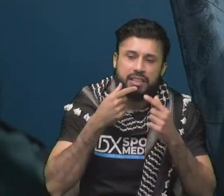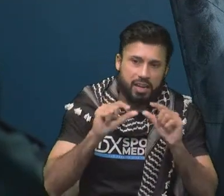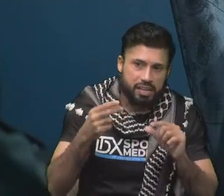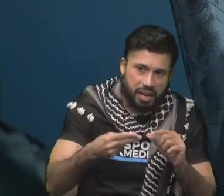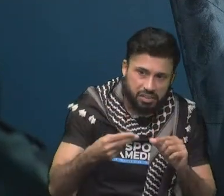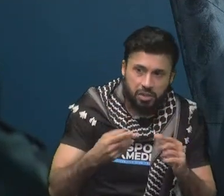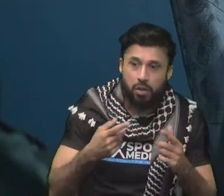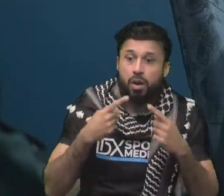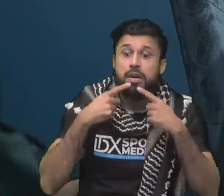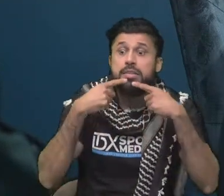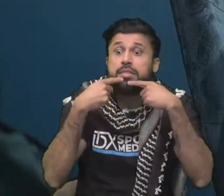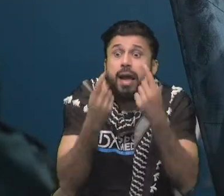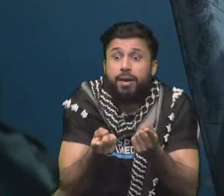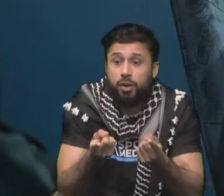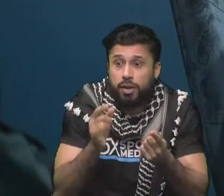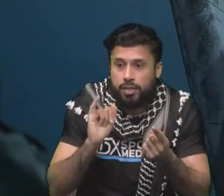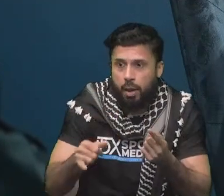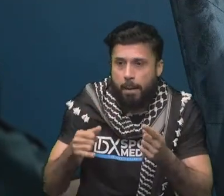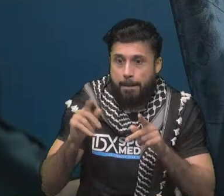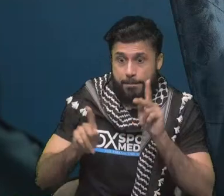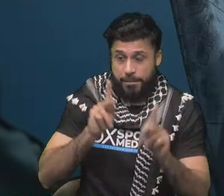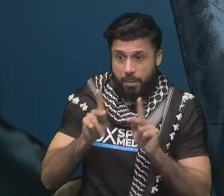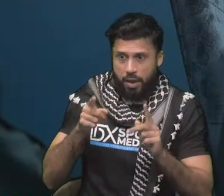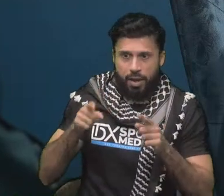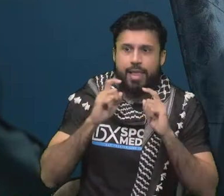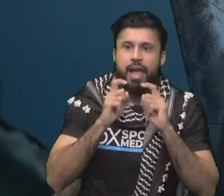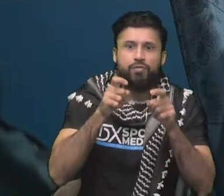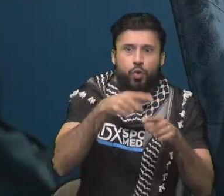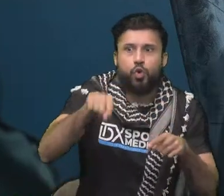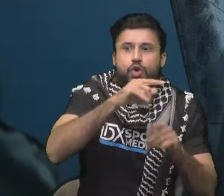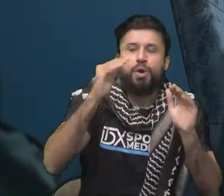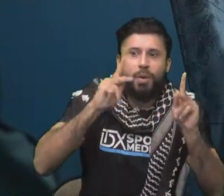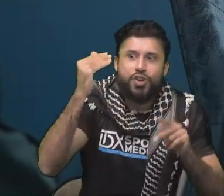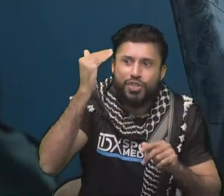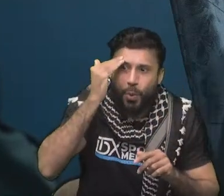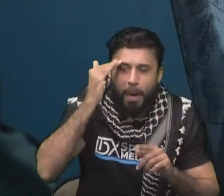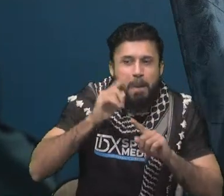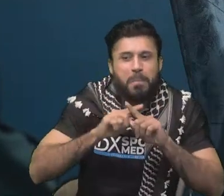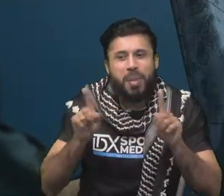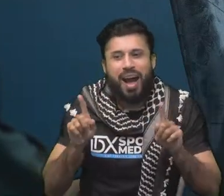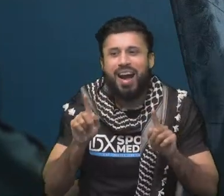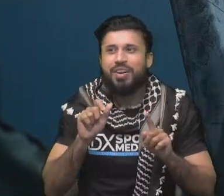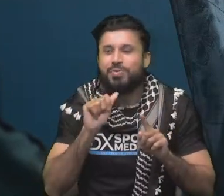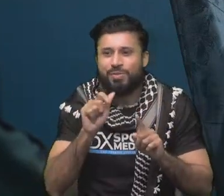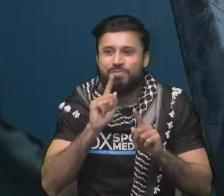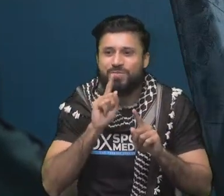they say, when it comes to knowledge, it's just like traveling as a three spans of a hand.